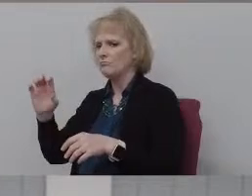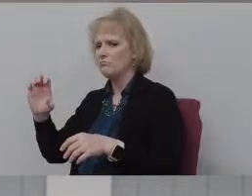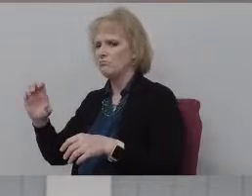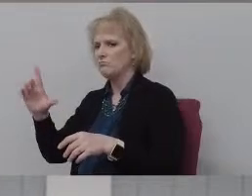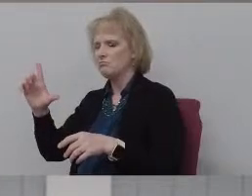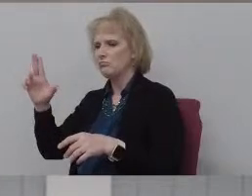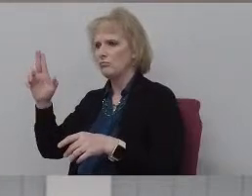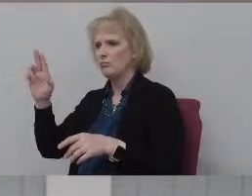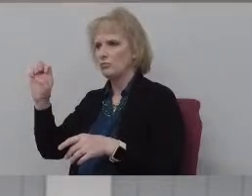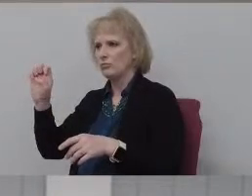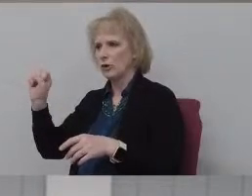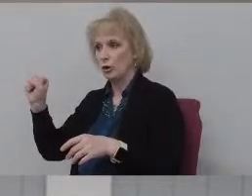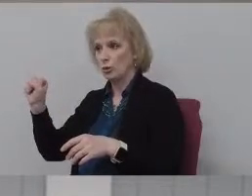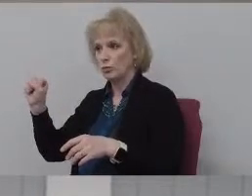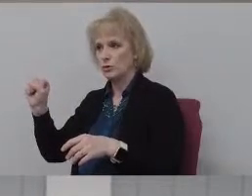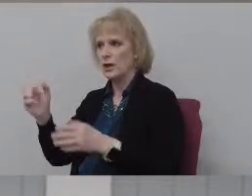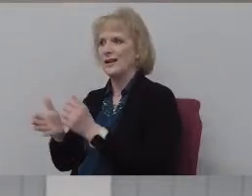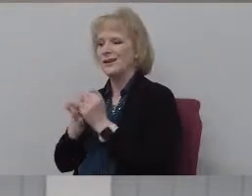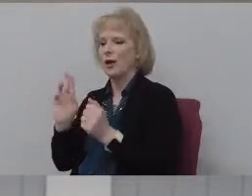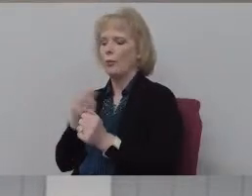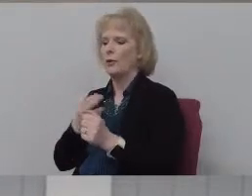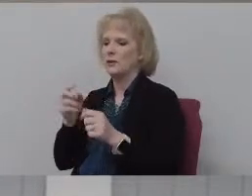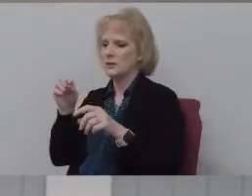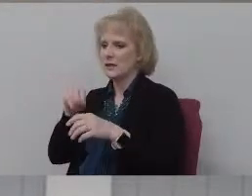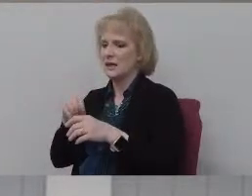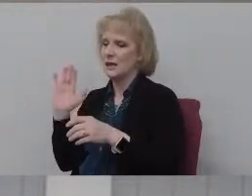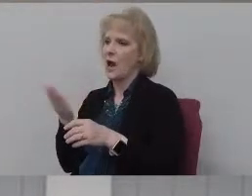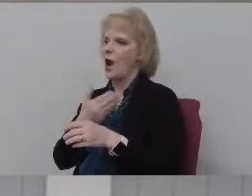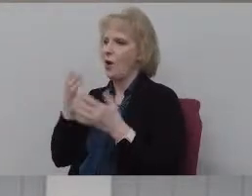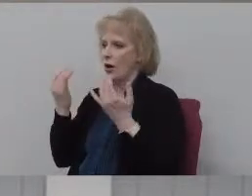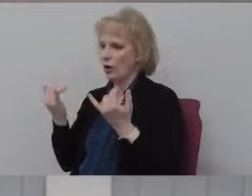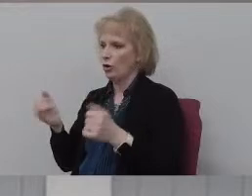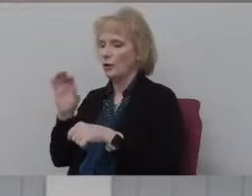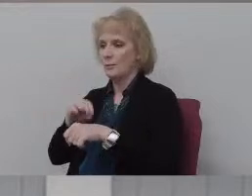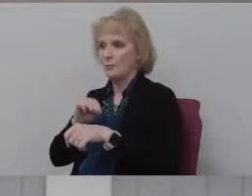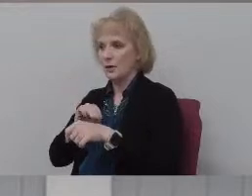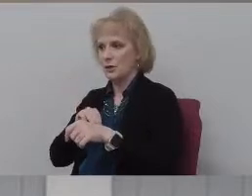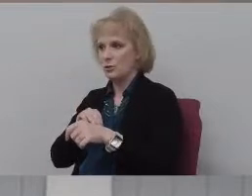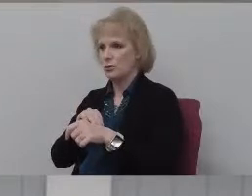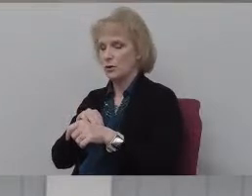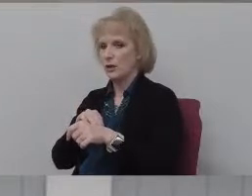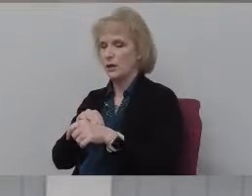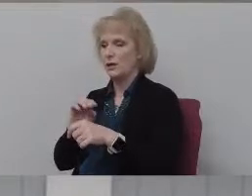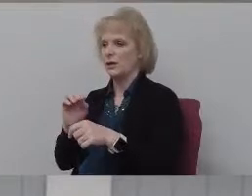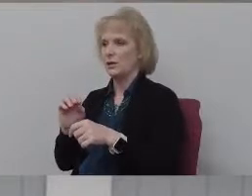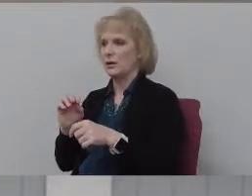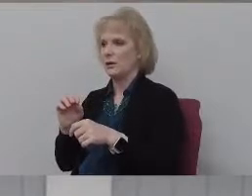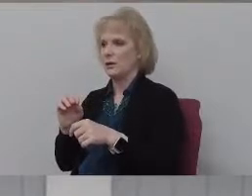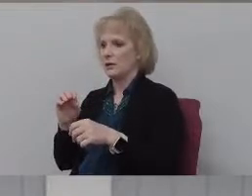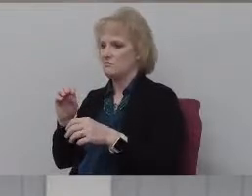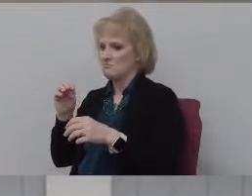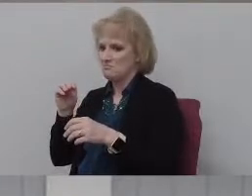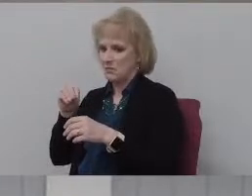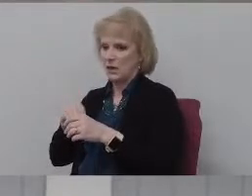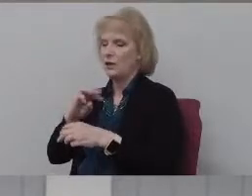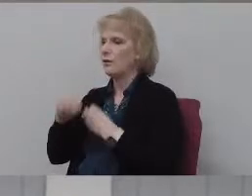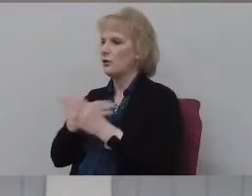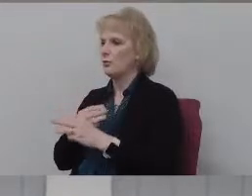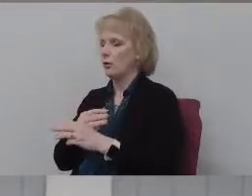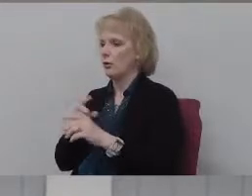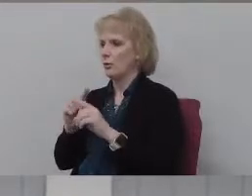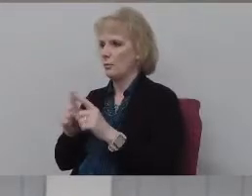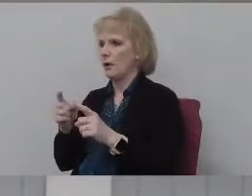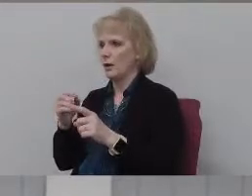help us in our current ministry as Christians, as believers in this world. But I think if you're going to look for directions or something that kind